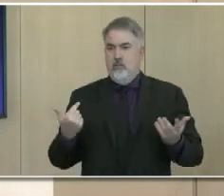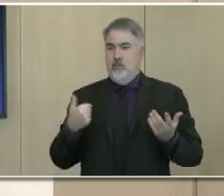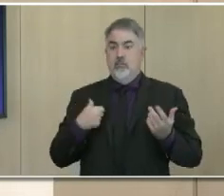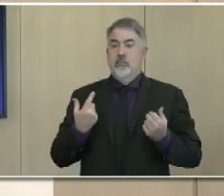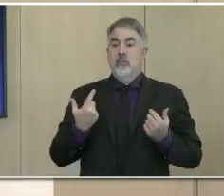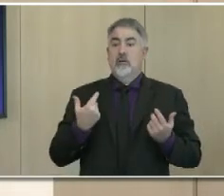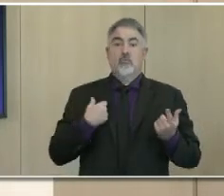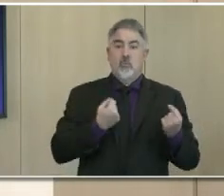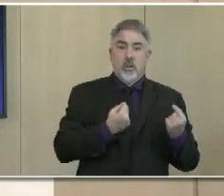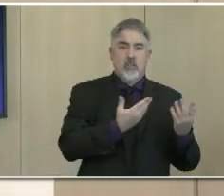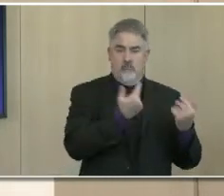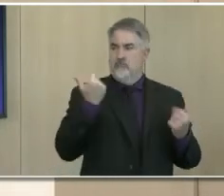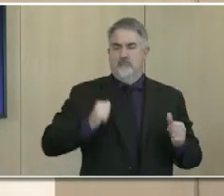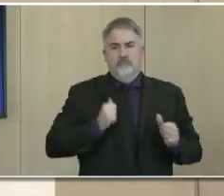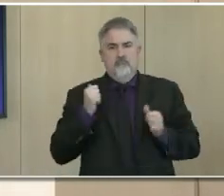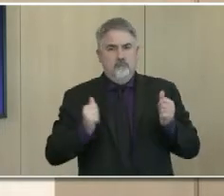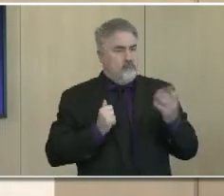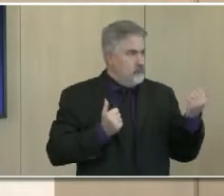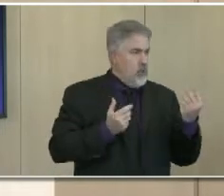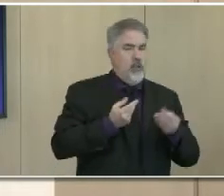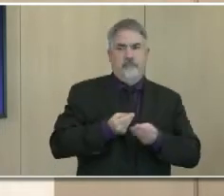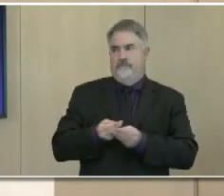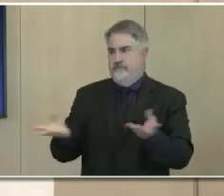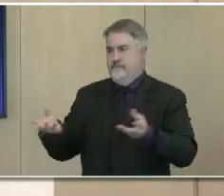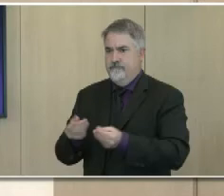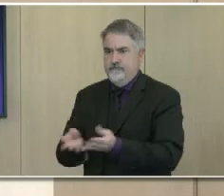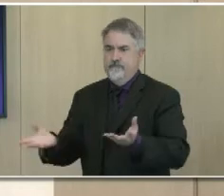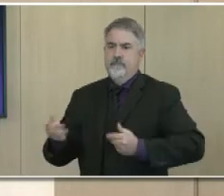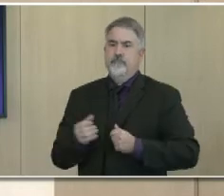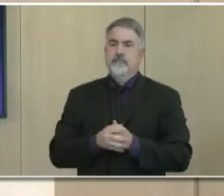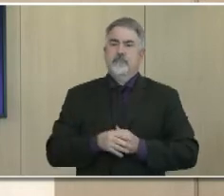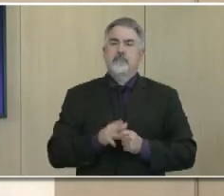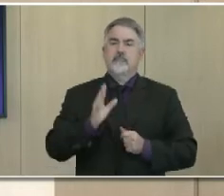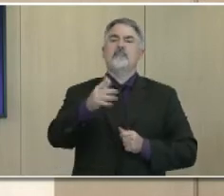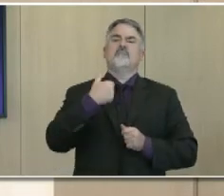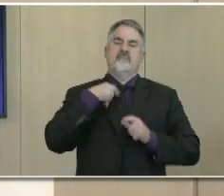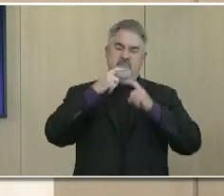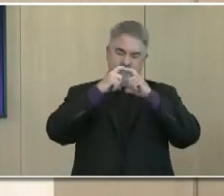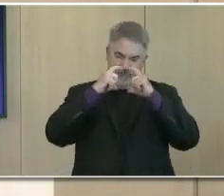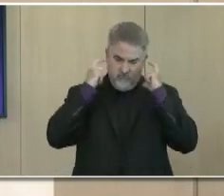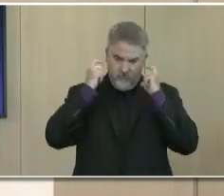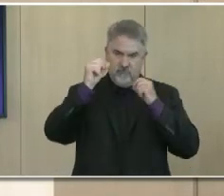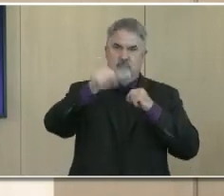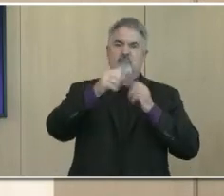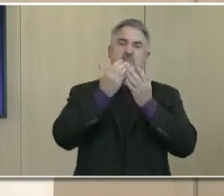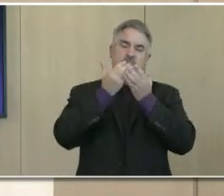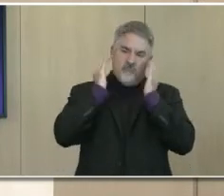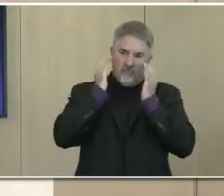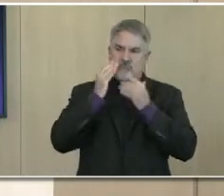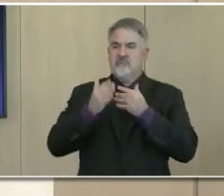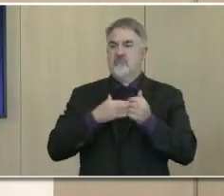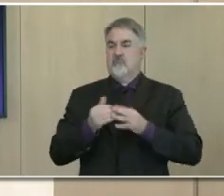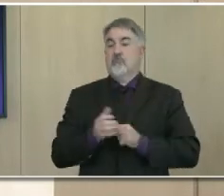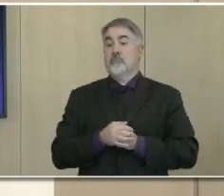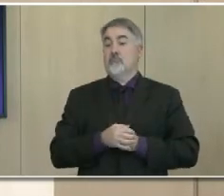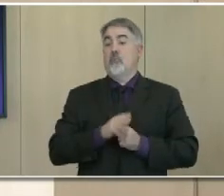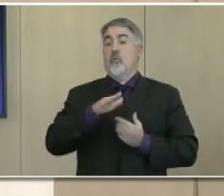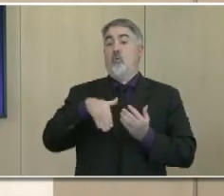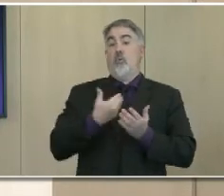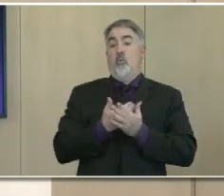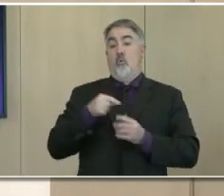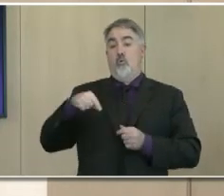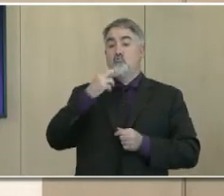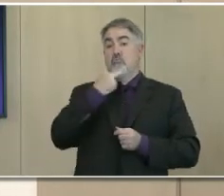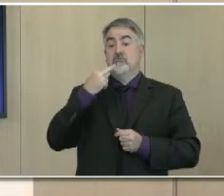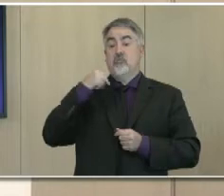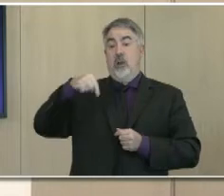service to be included in the facial covering guideline. We want you to know that our restaurants are committed to operating